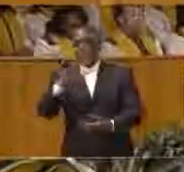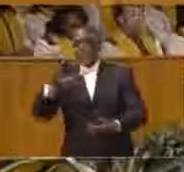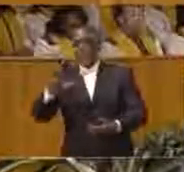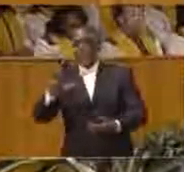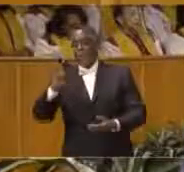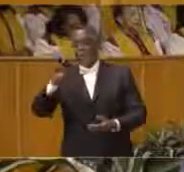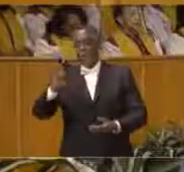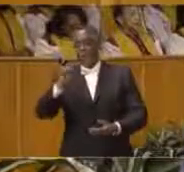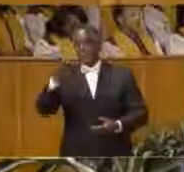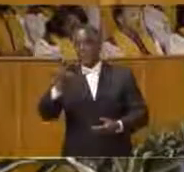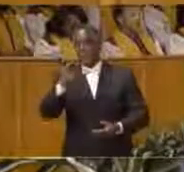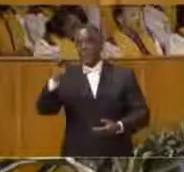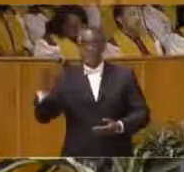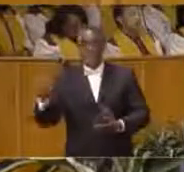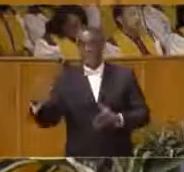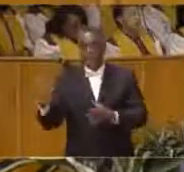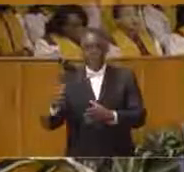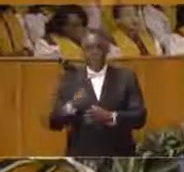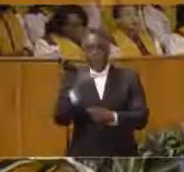MGM.